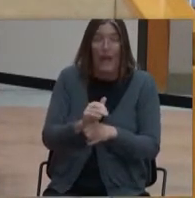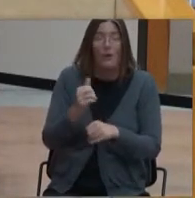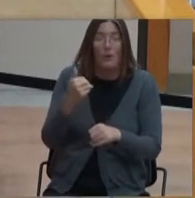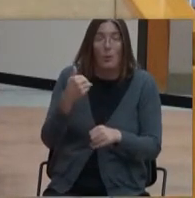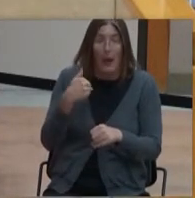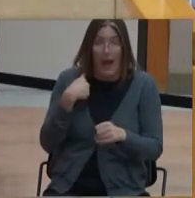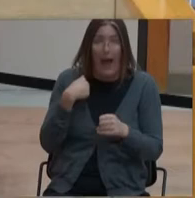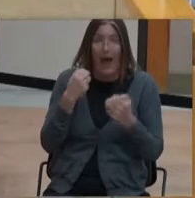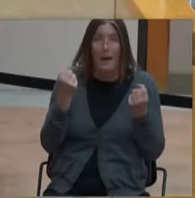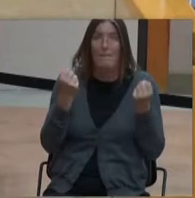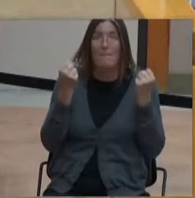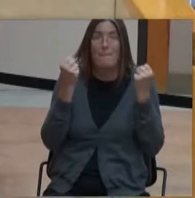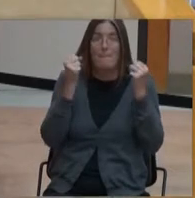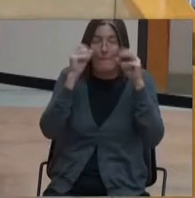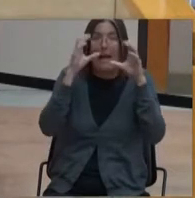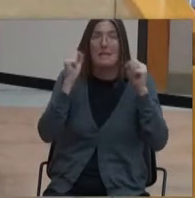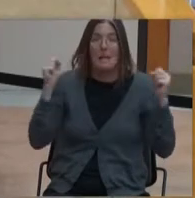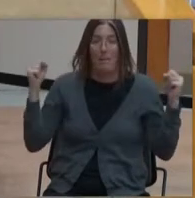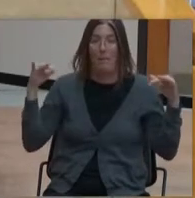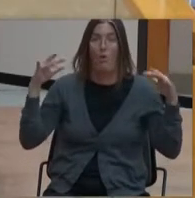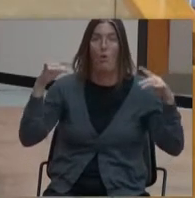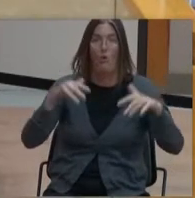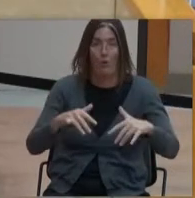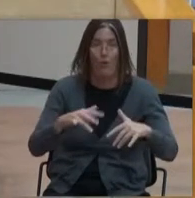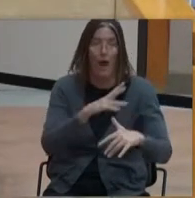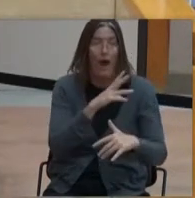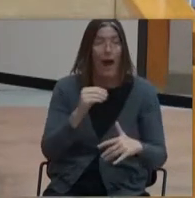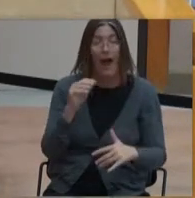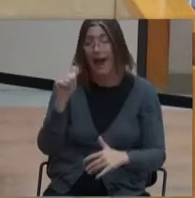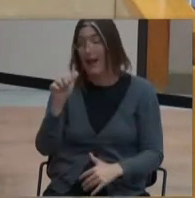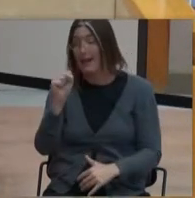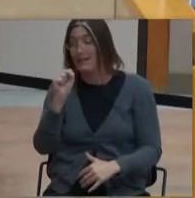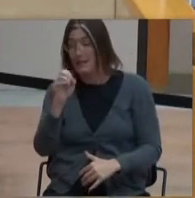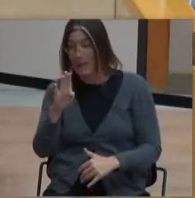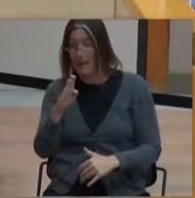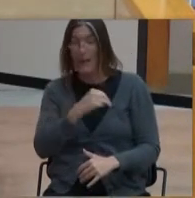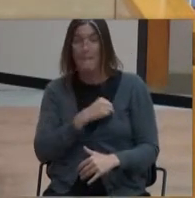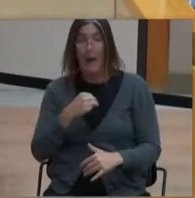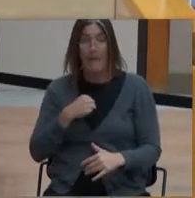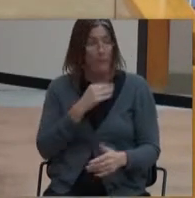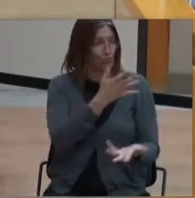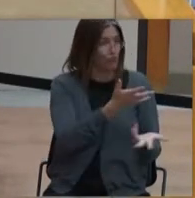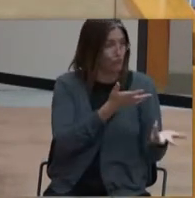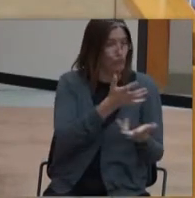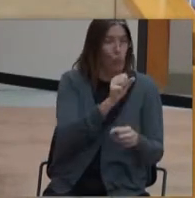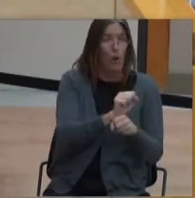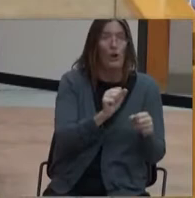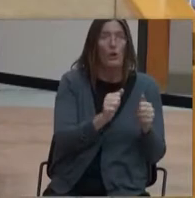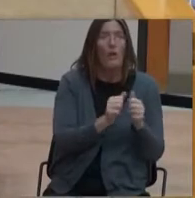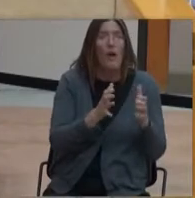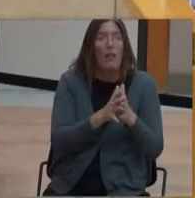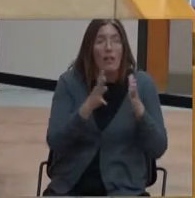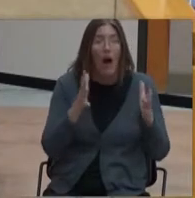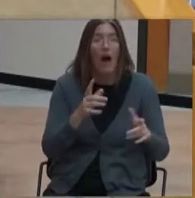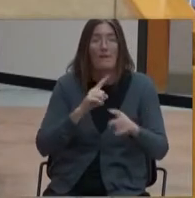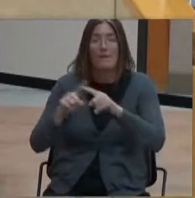Our ASB members worked extremely hard with various clubs, boards, and programs not to only showcase our